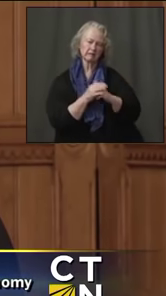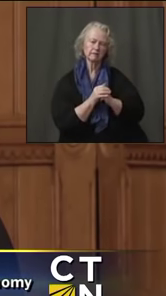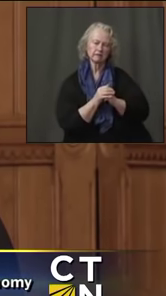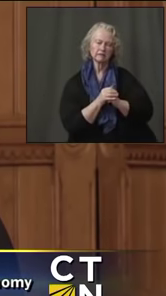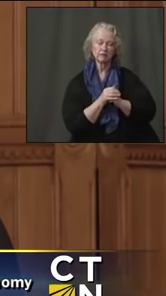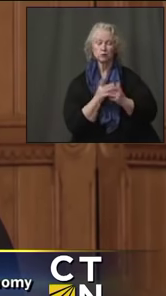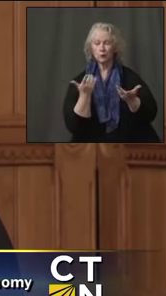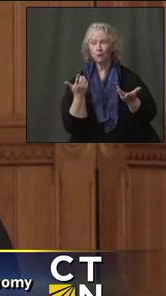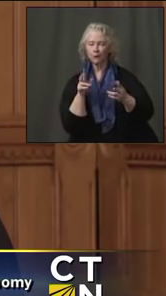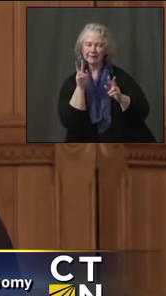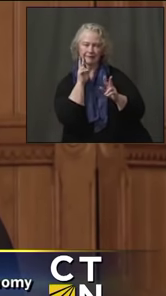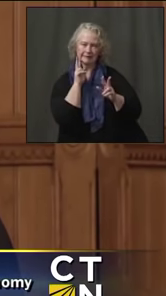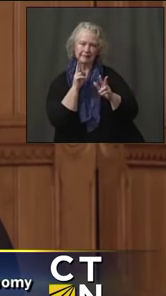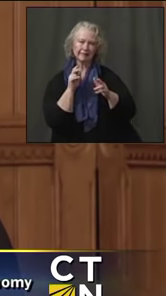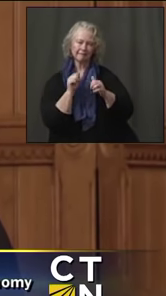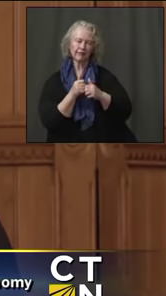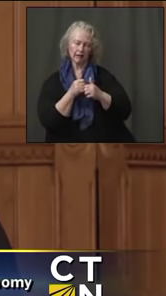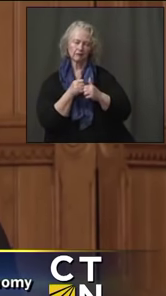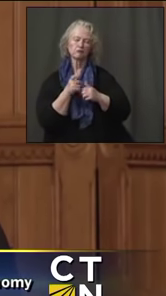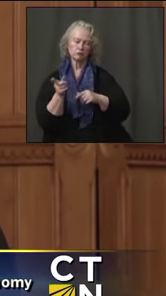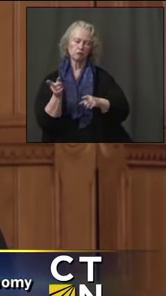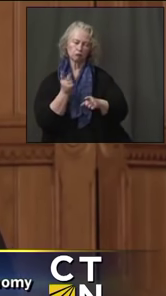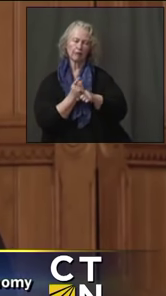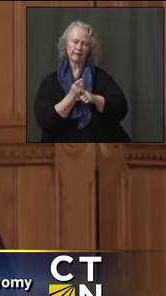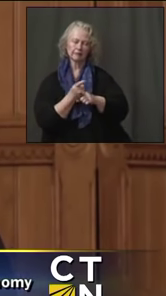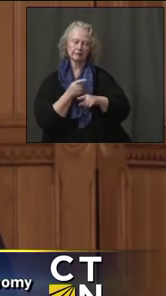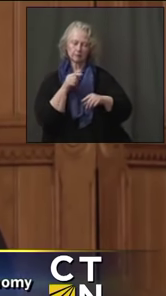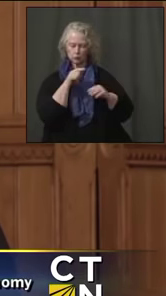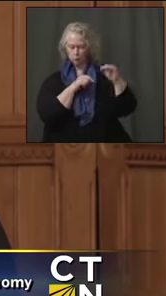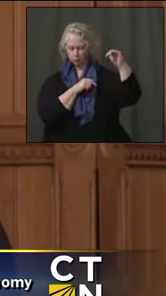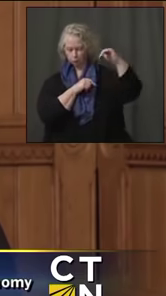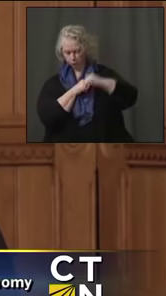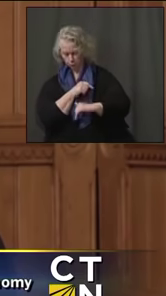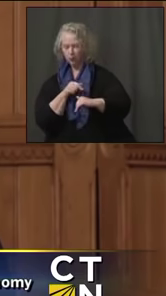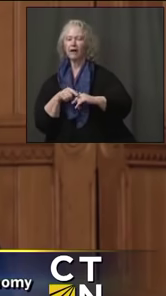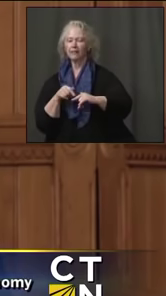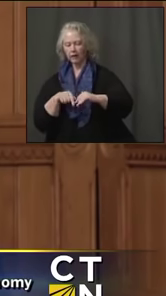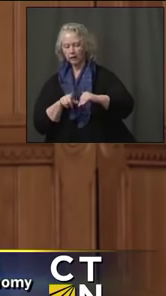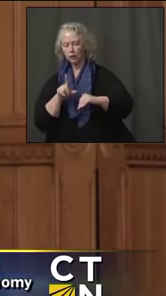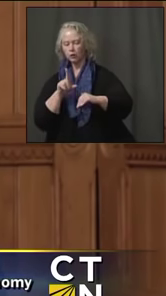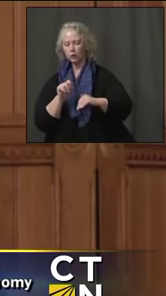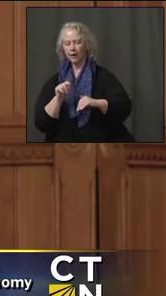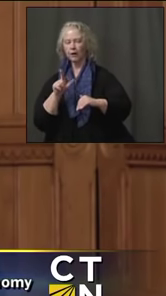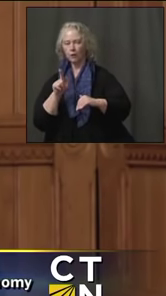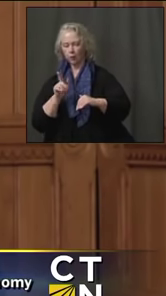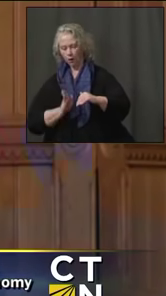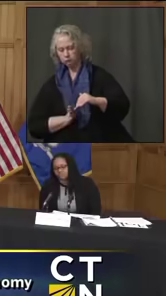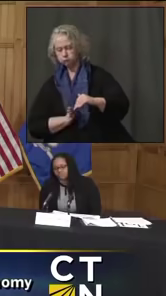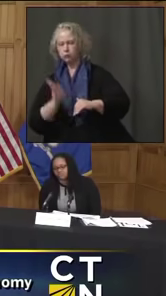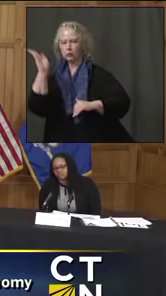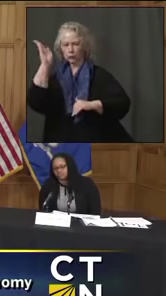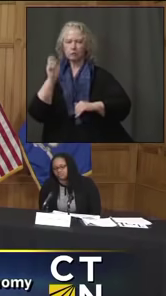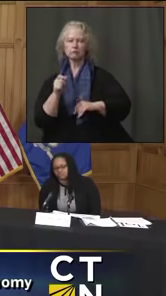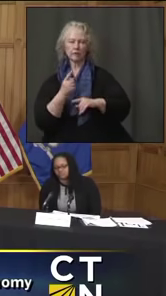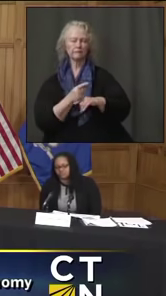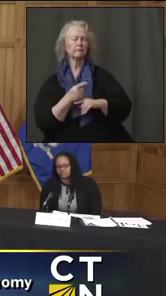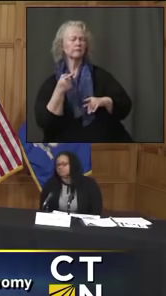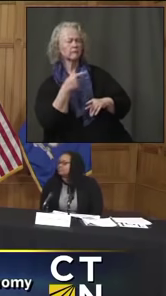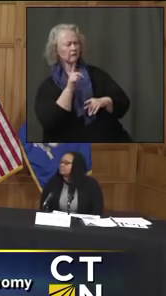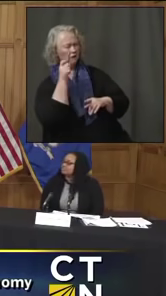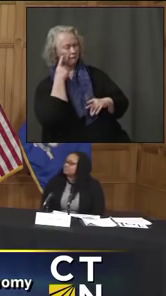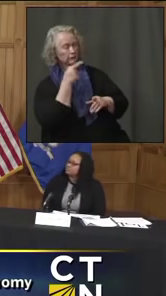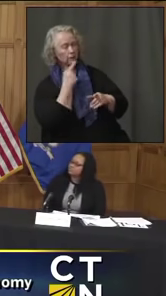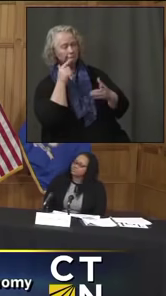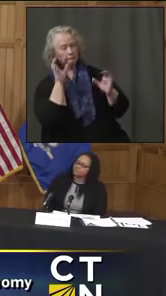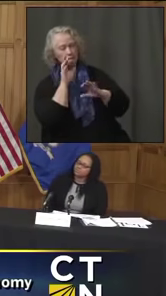those estimates. But that is correct, July 1, 2021. Thank you for clarifying. And Governor, you said as you look for